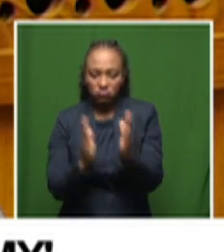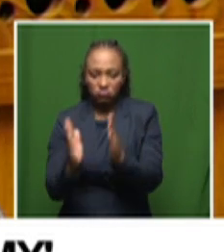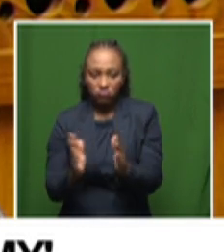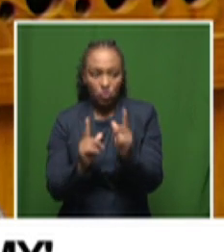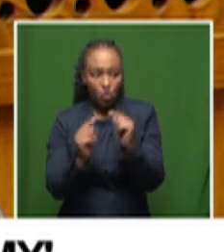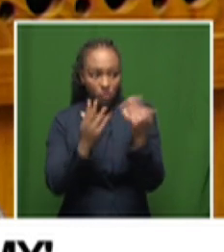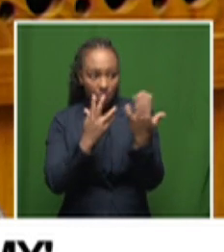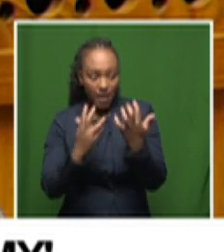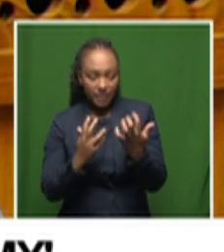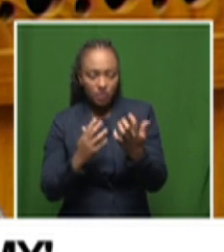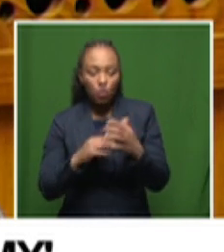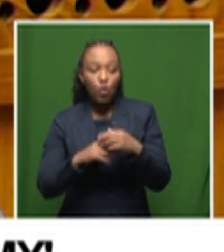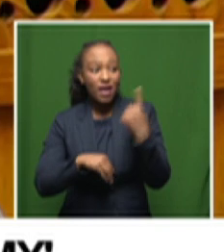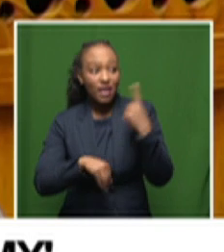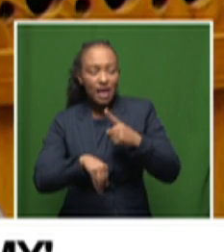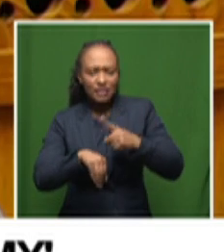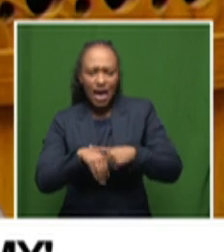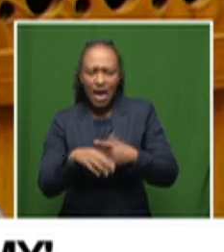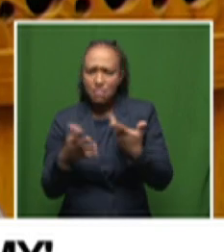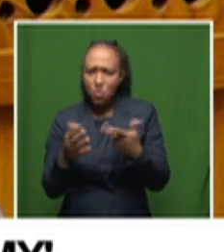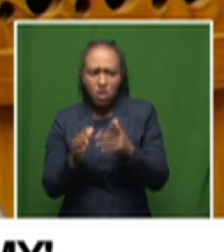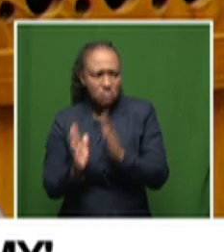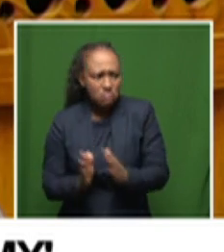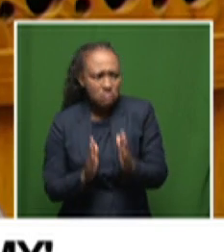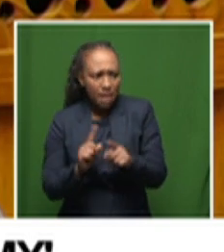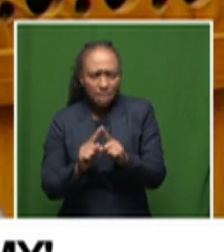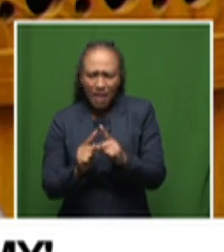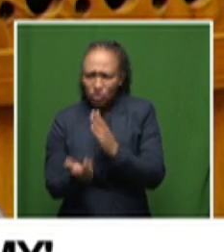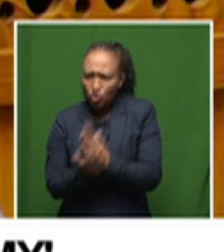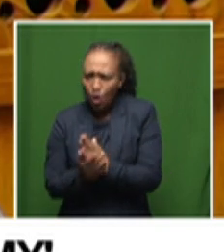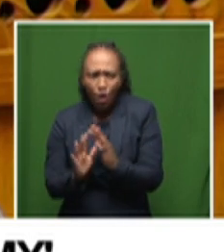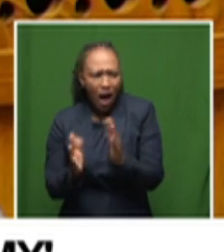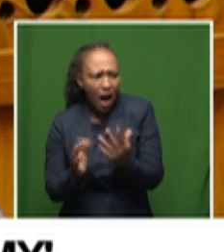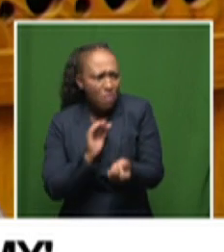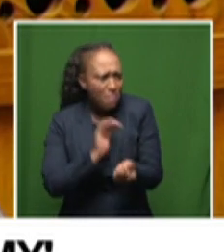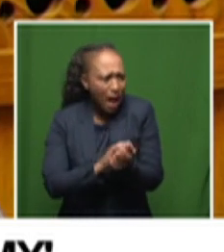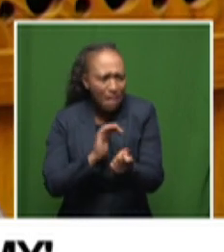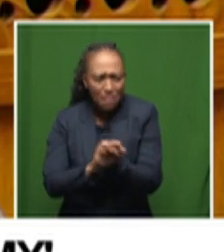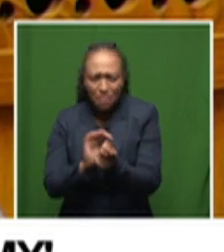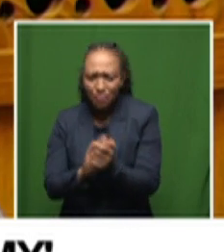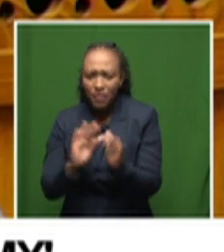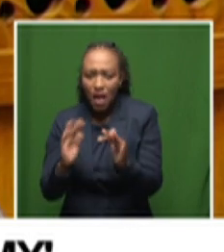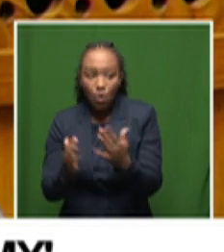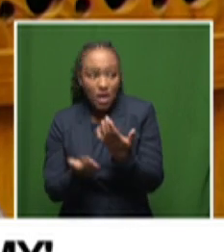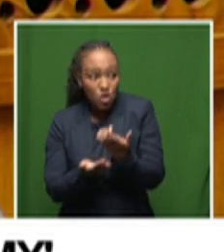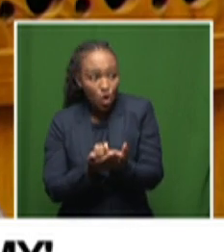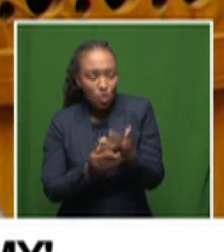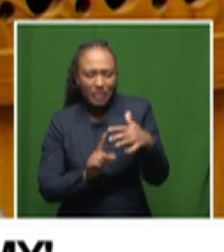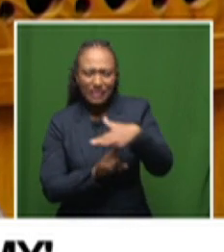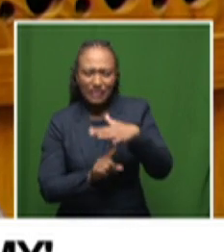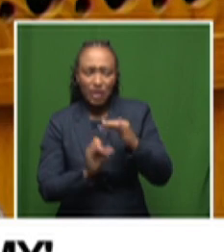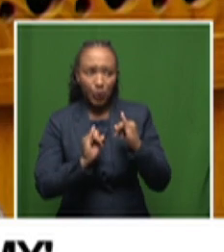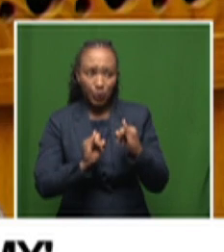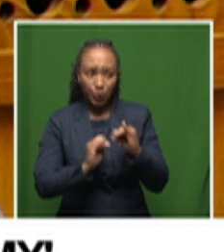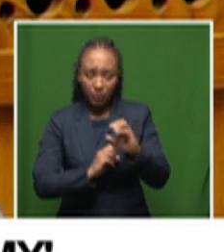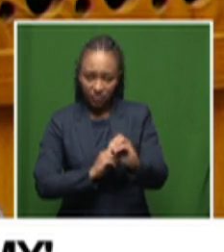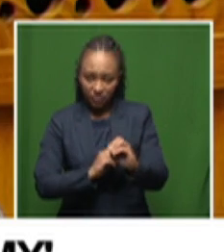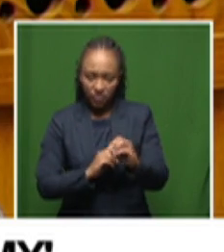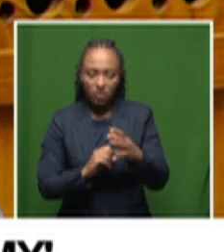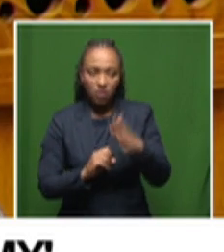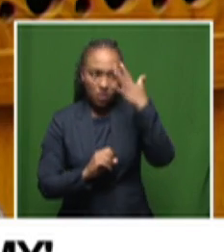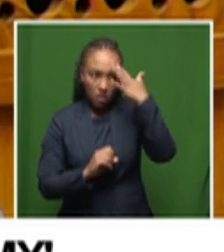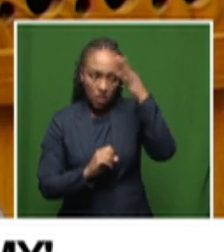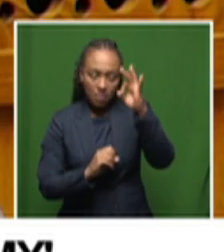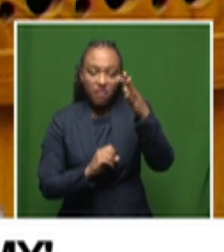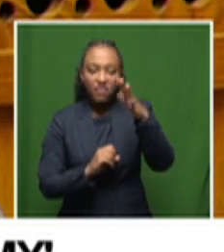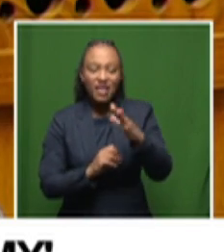an environment of extreme uncertainty. Given the economic situation then, government proposed a